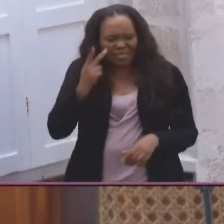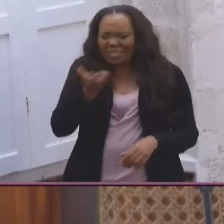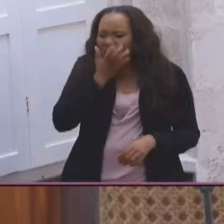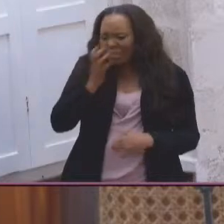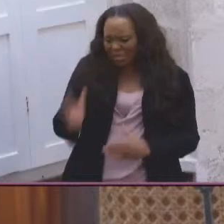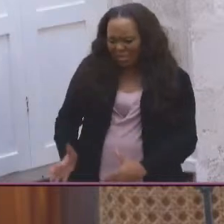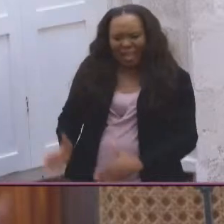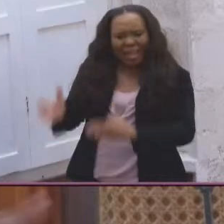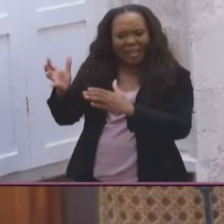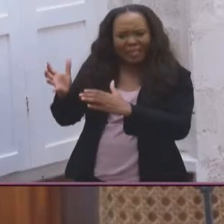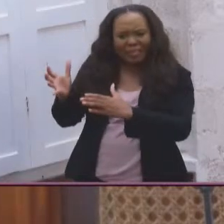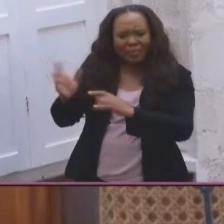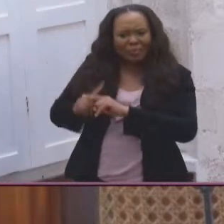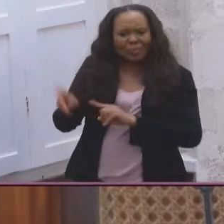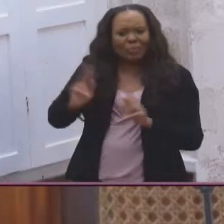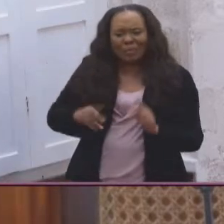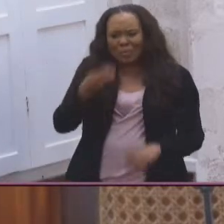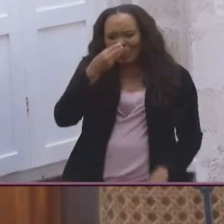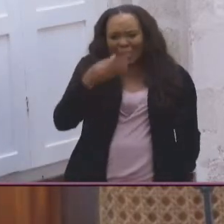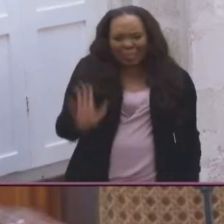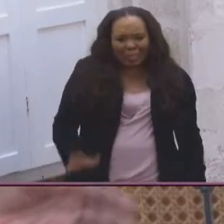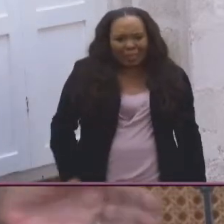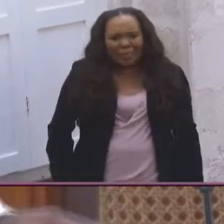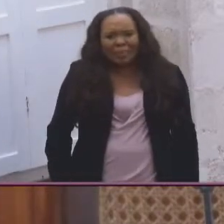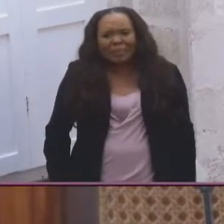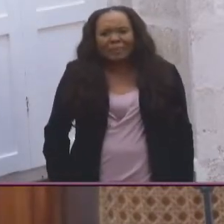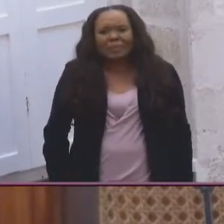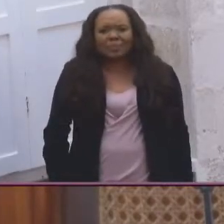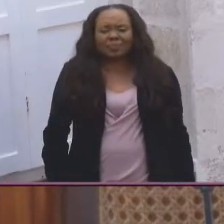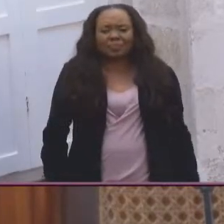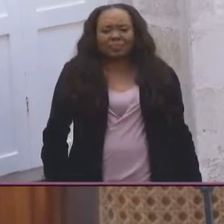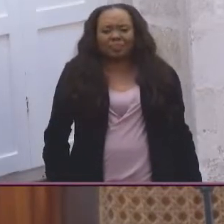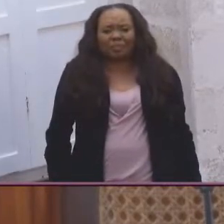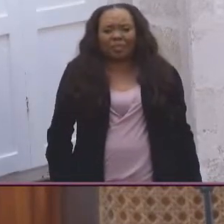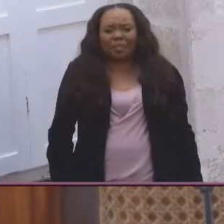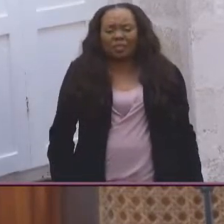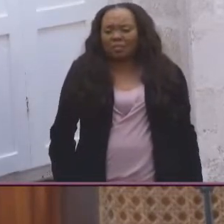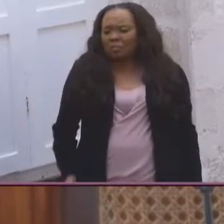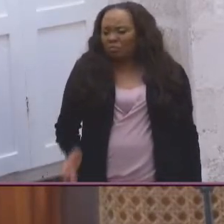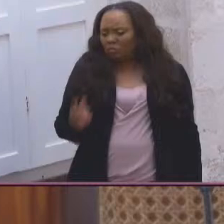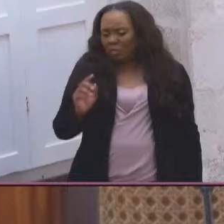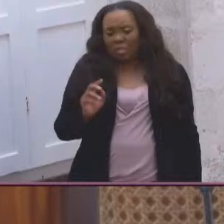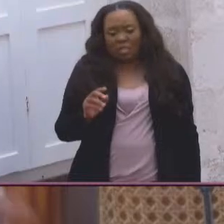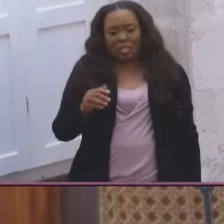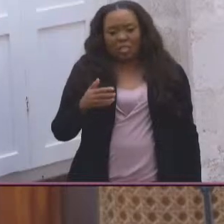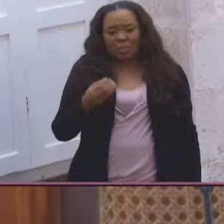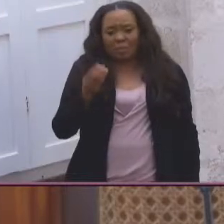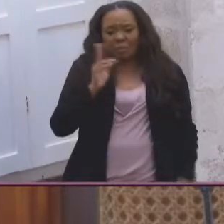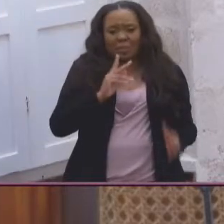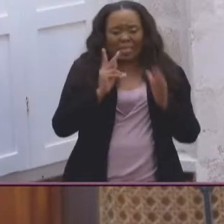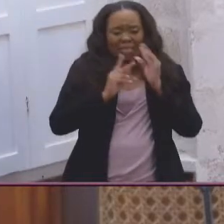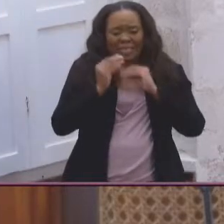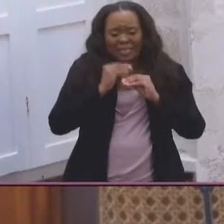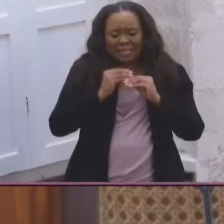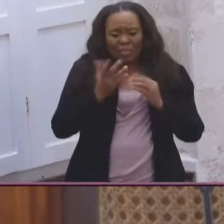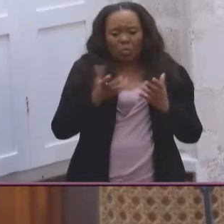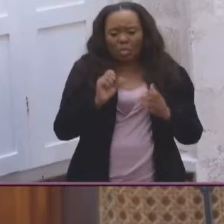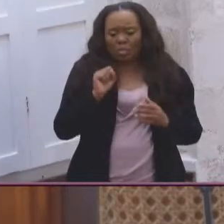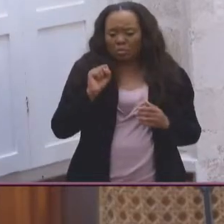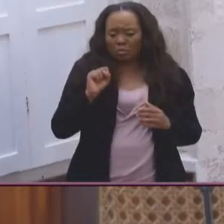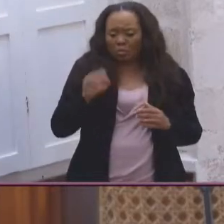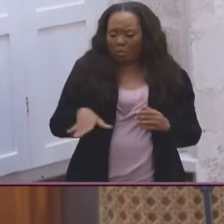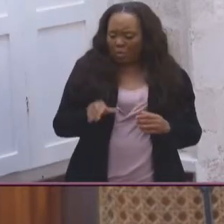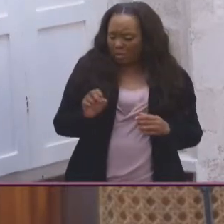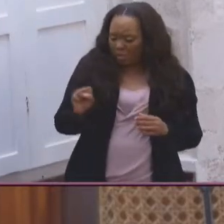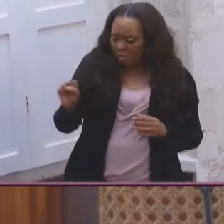Street. Sometimes you're right, sir. There are 2 steps away, 2 feet from the garbage can. They will still drop it on